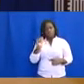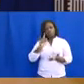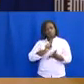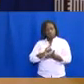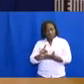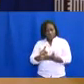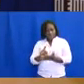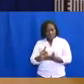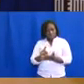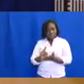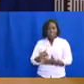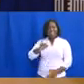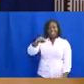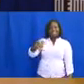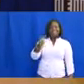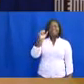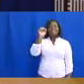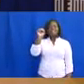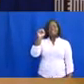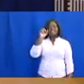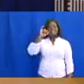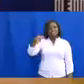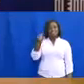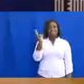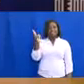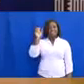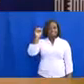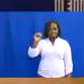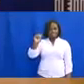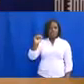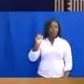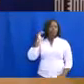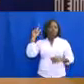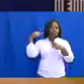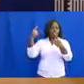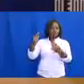The JSS3 and 4th are a good one.